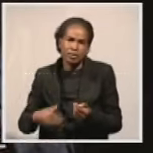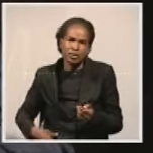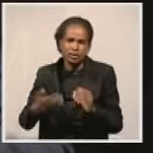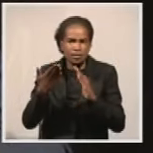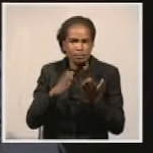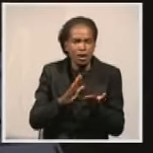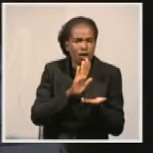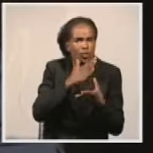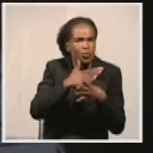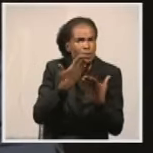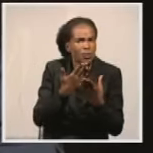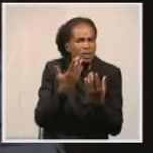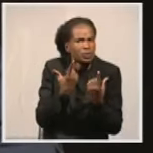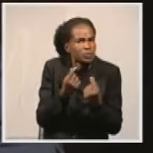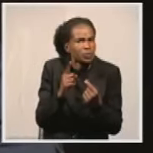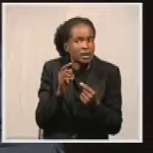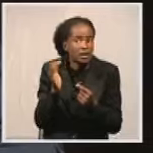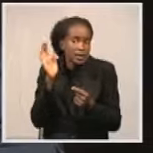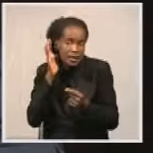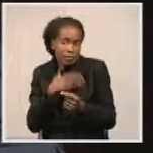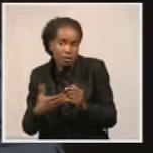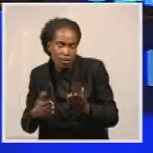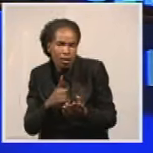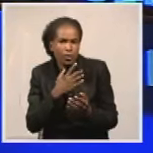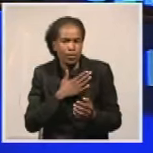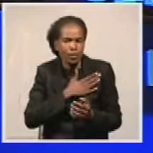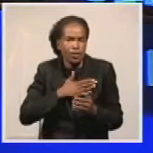when that happened? What were some of your immediate reactions?